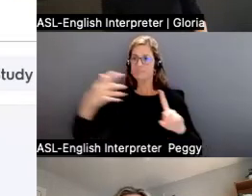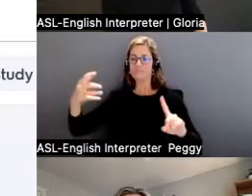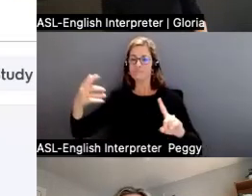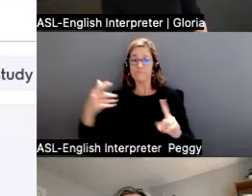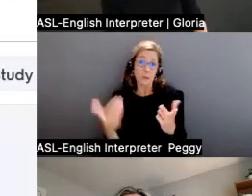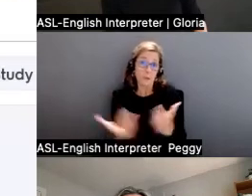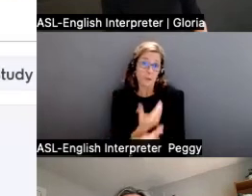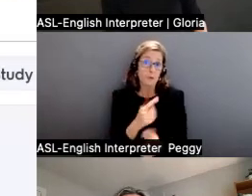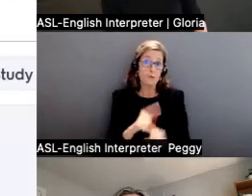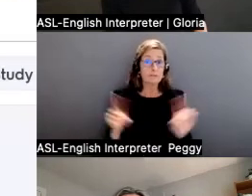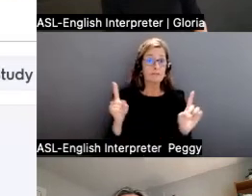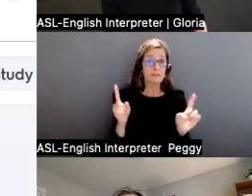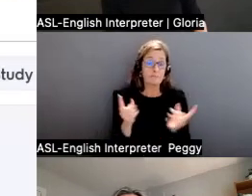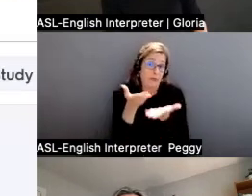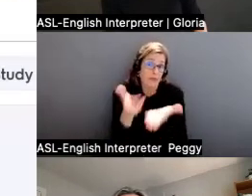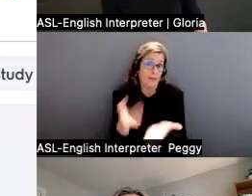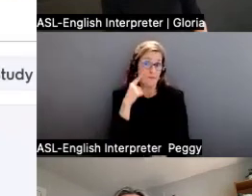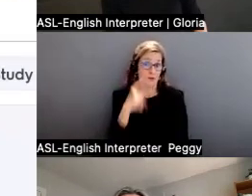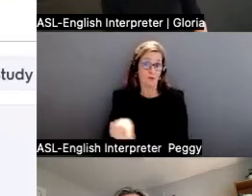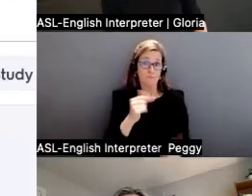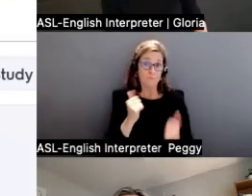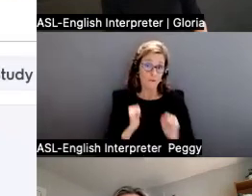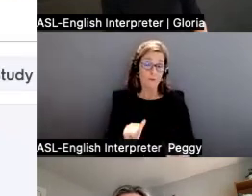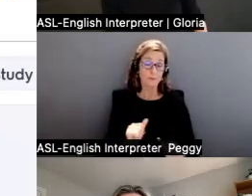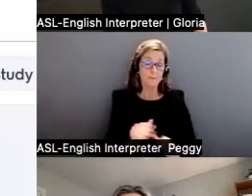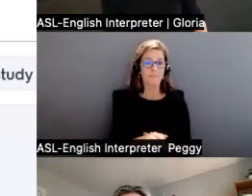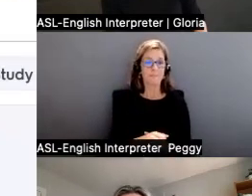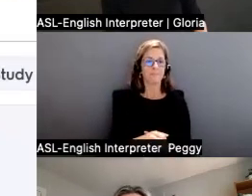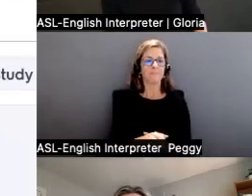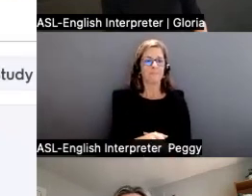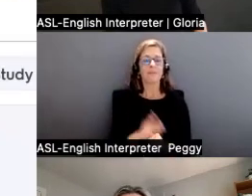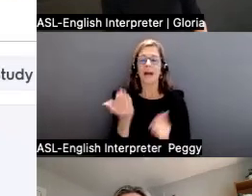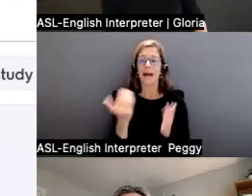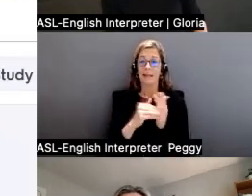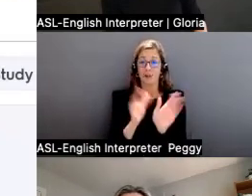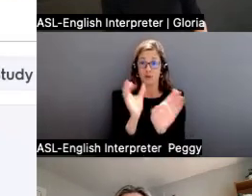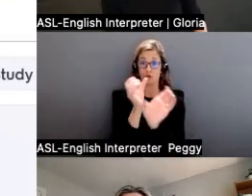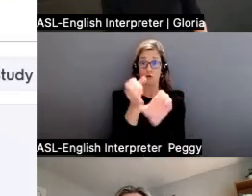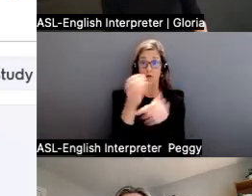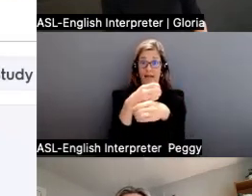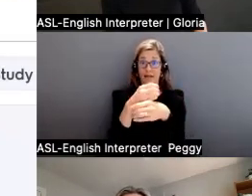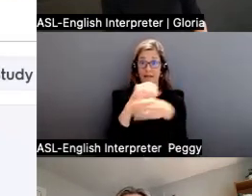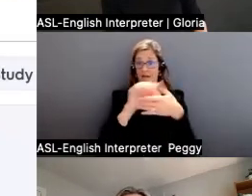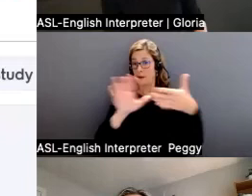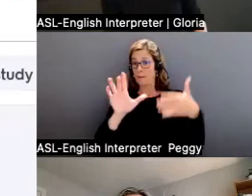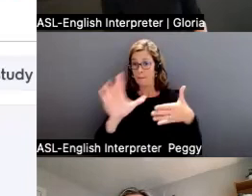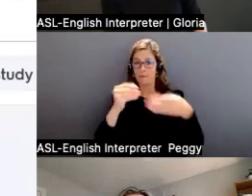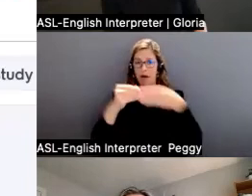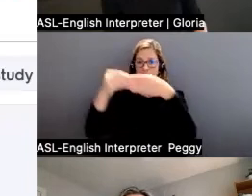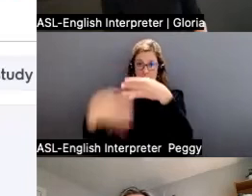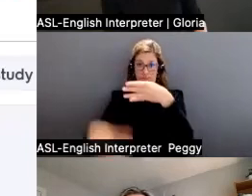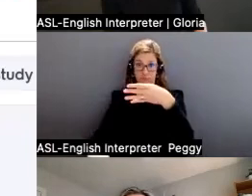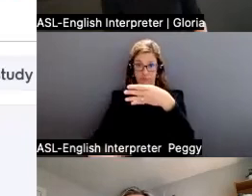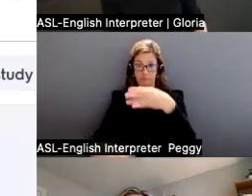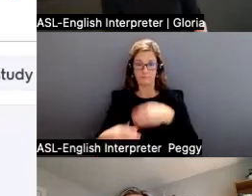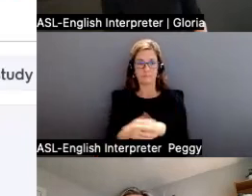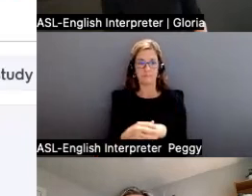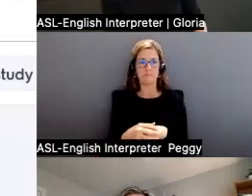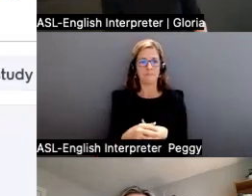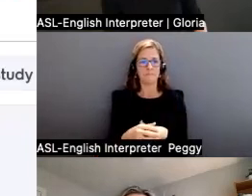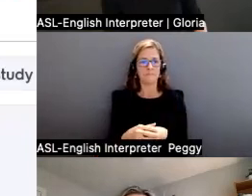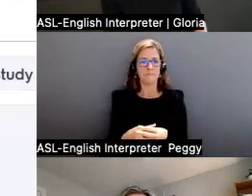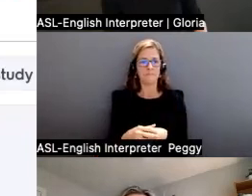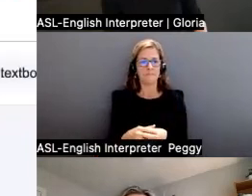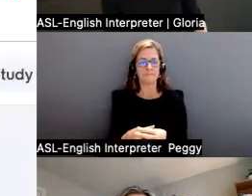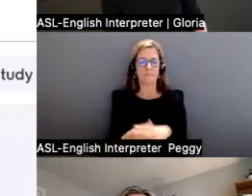as well. So under create, I can go in and create. Come on, I'm going to